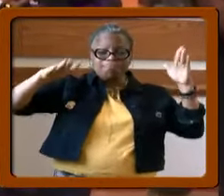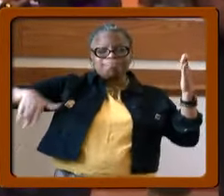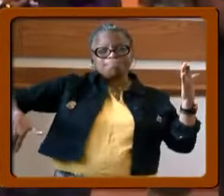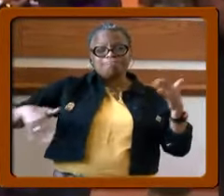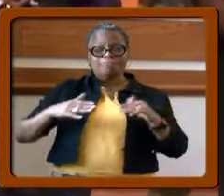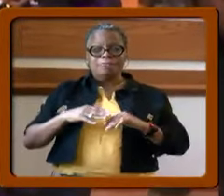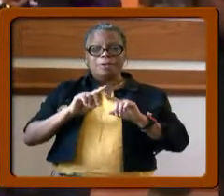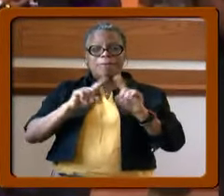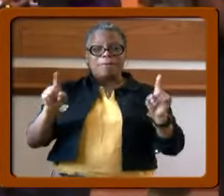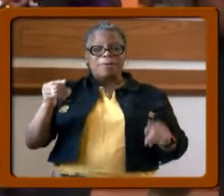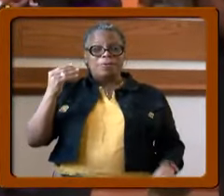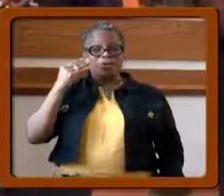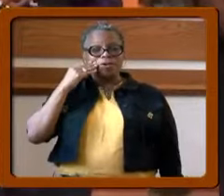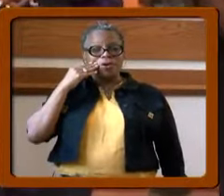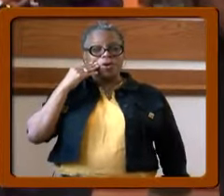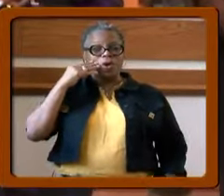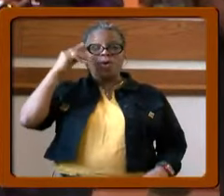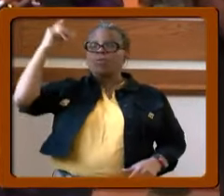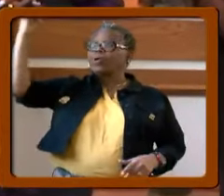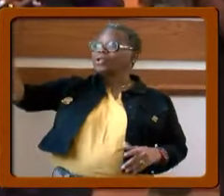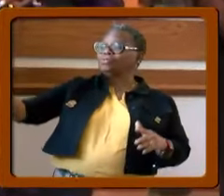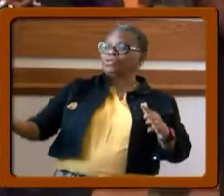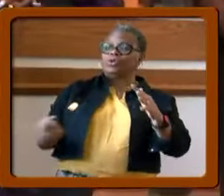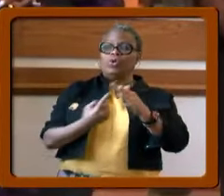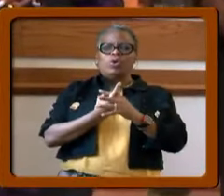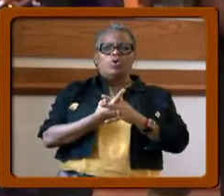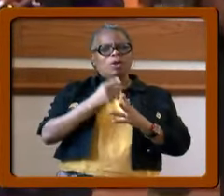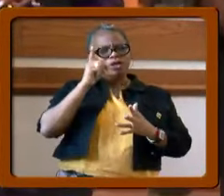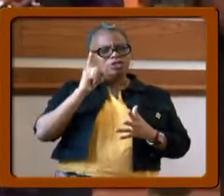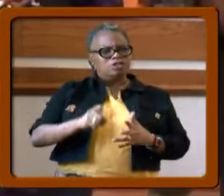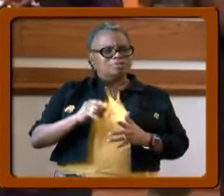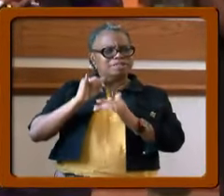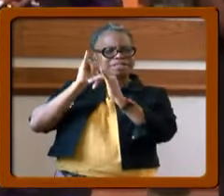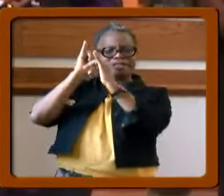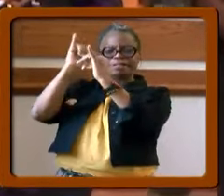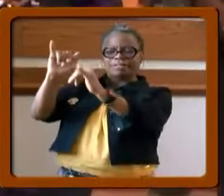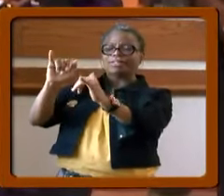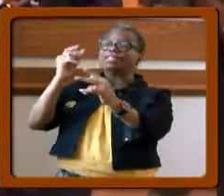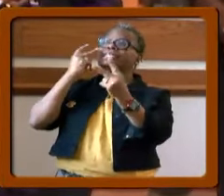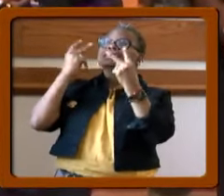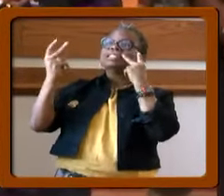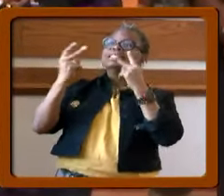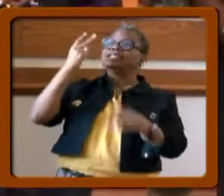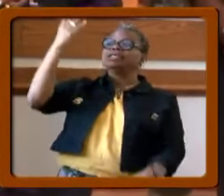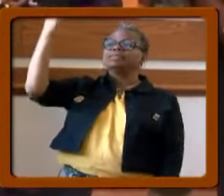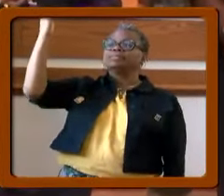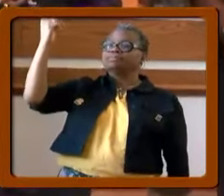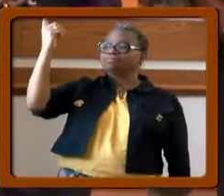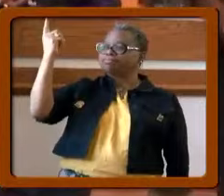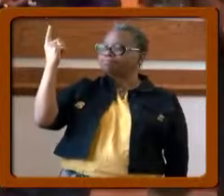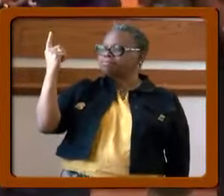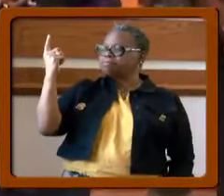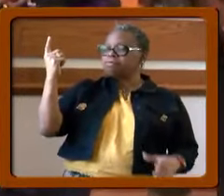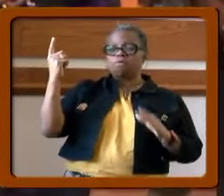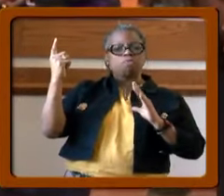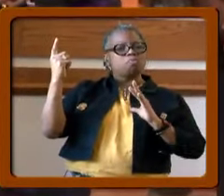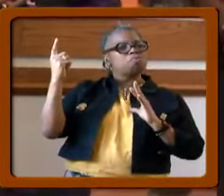We know that when he shall appear, we shall be like him. We shall see him as he is.